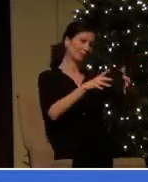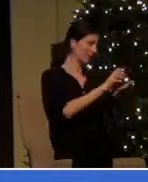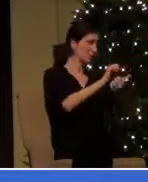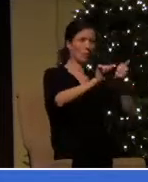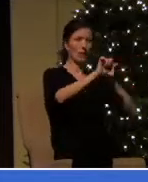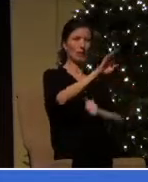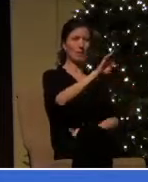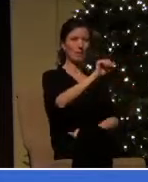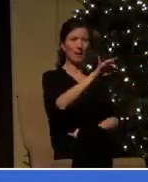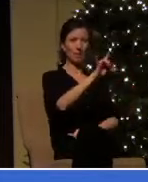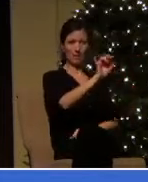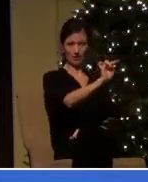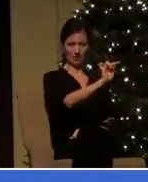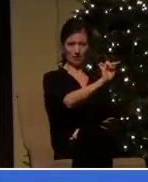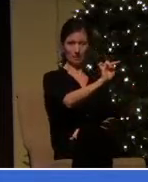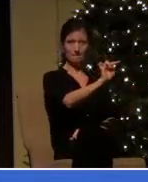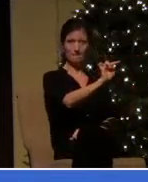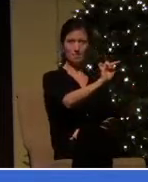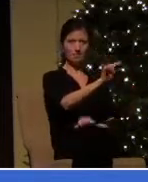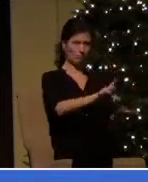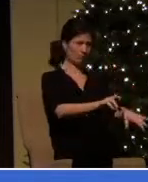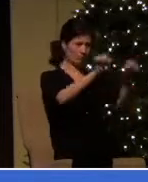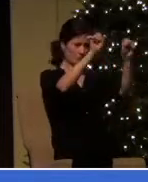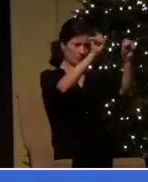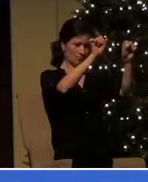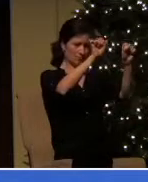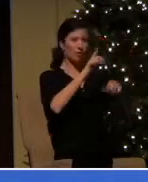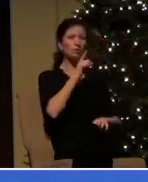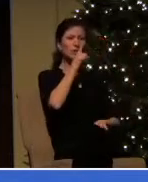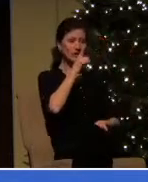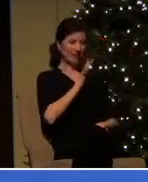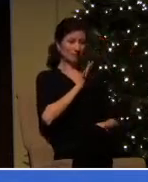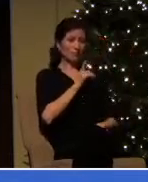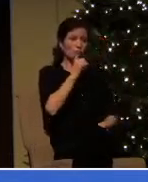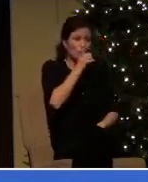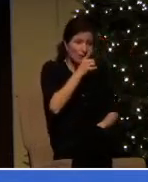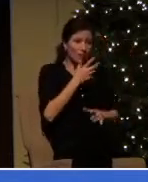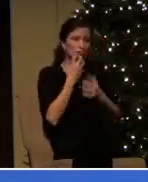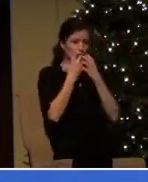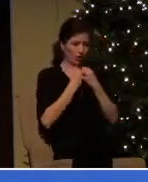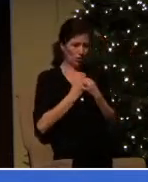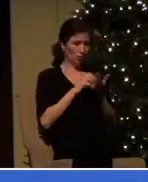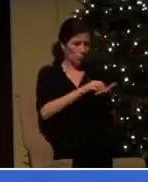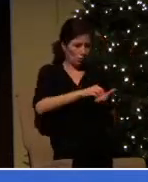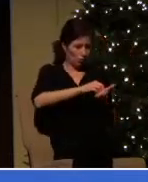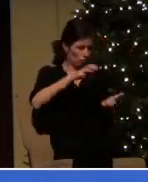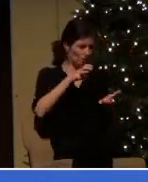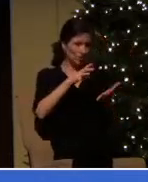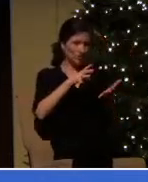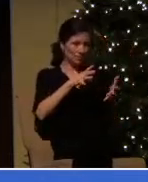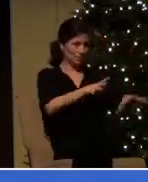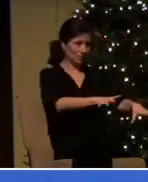Babylon, lay bare his literal treasure, so that the captive Israelites could